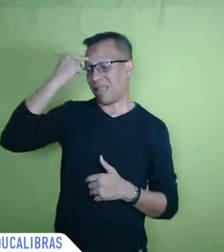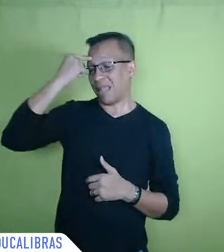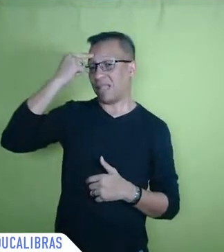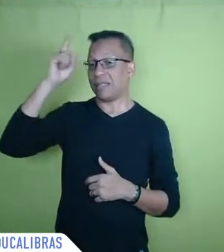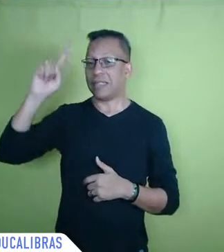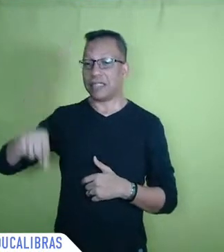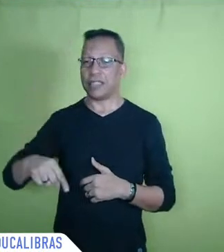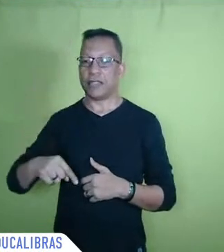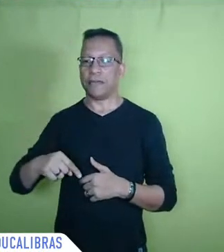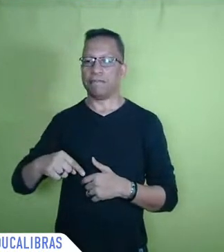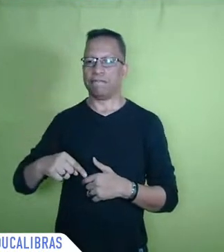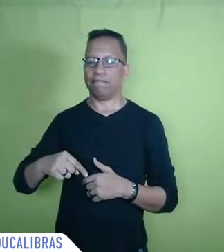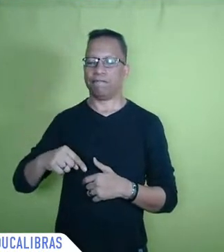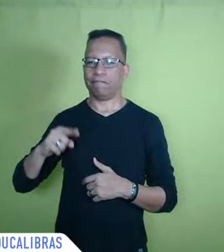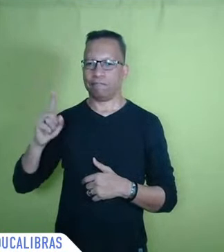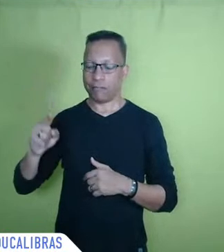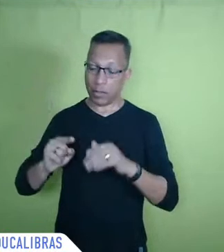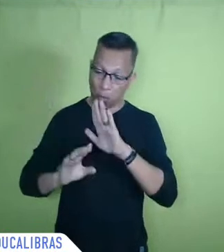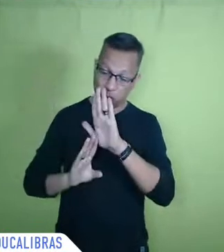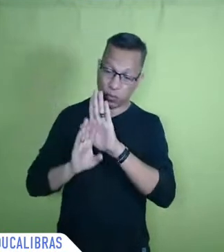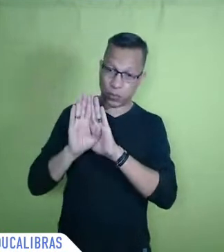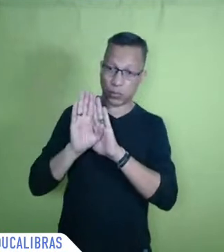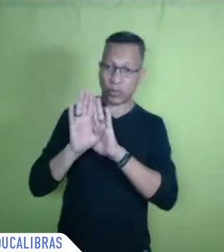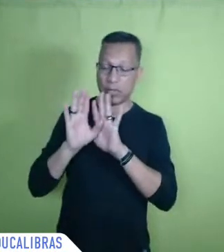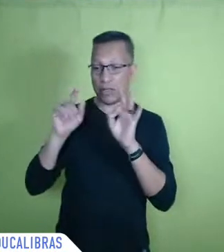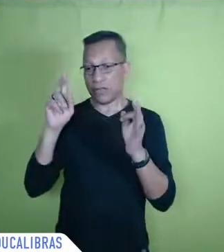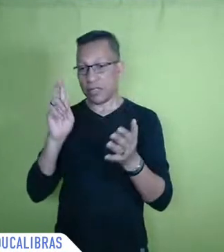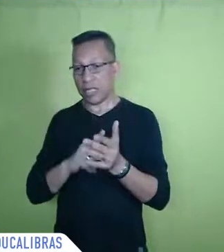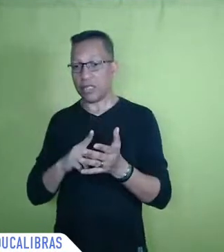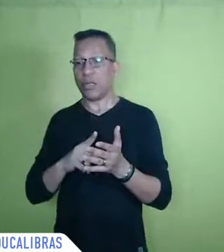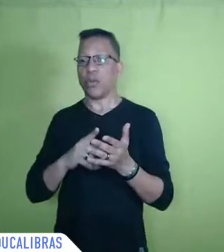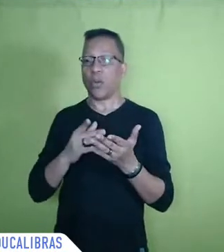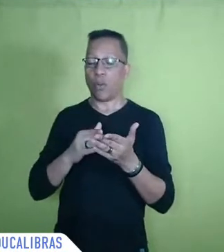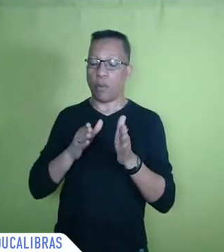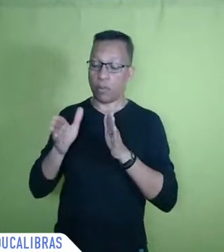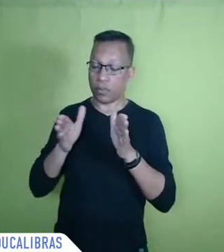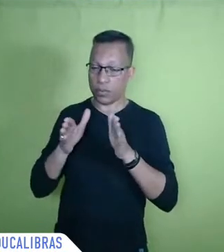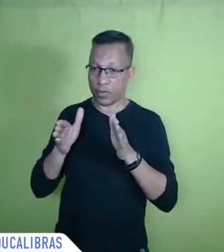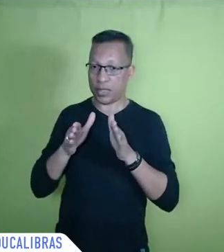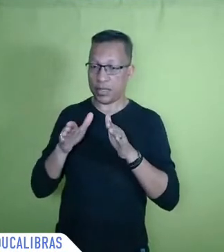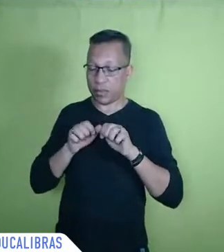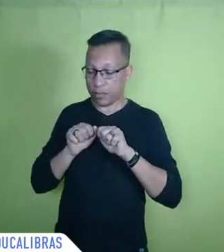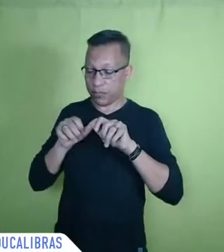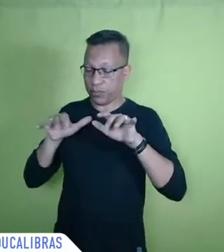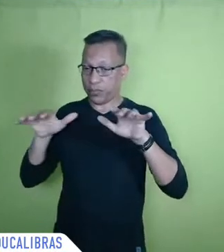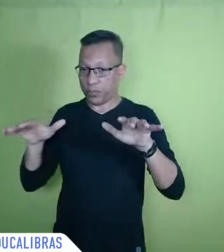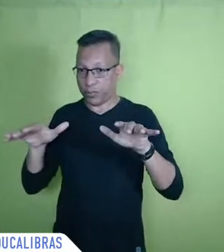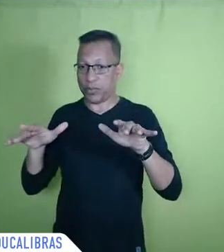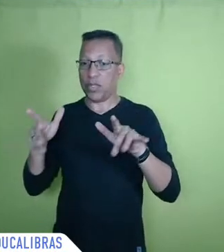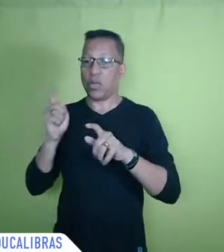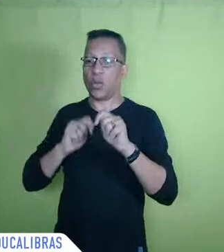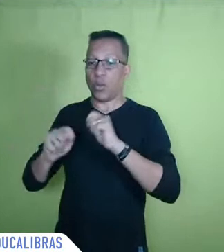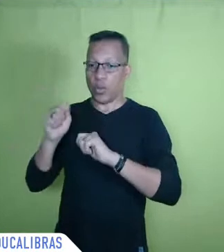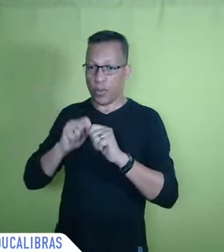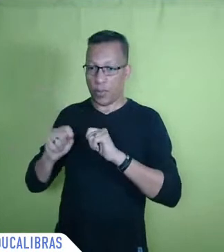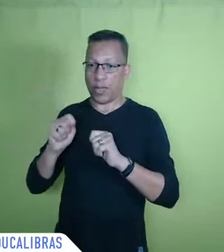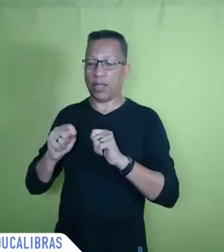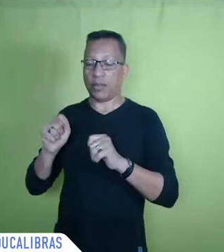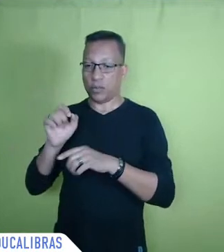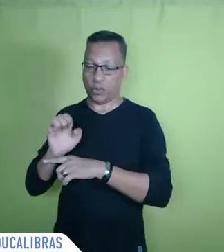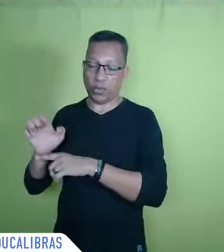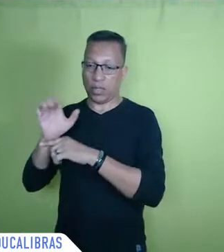have actual growth. So you remove the possibility of an actual growth as a part of